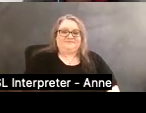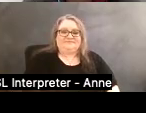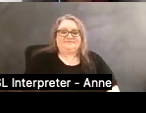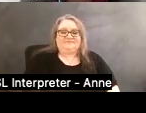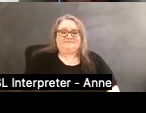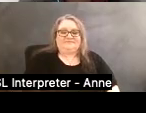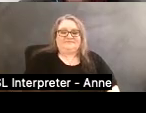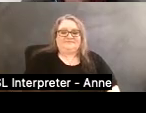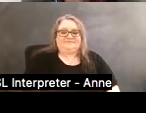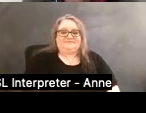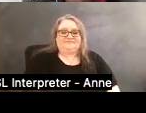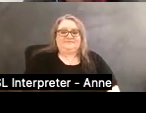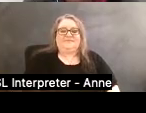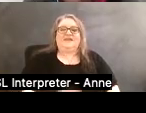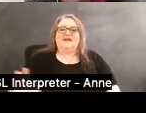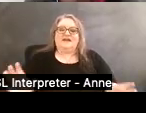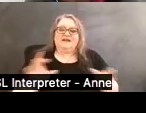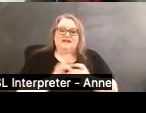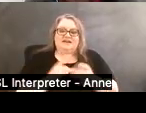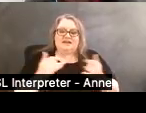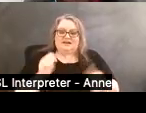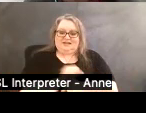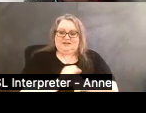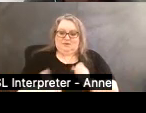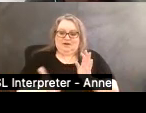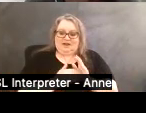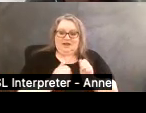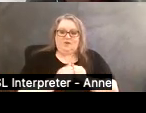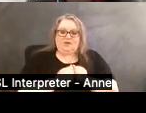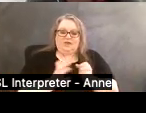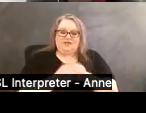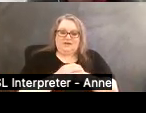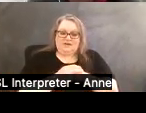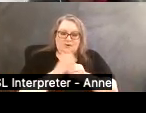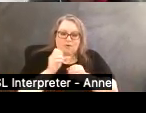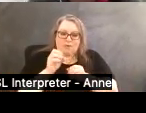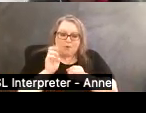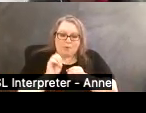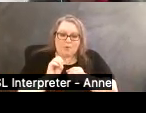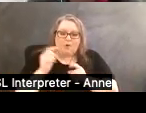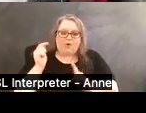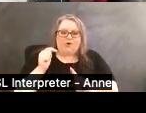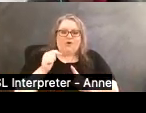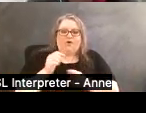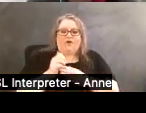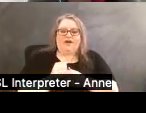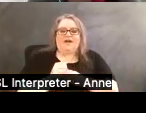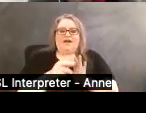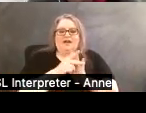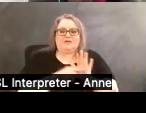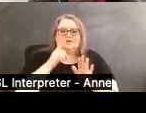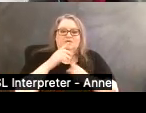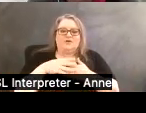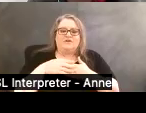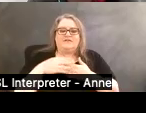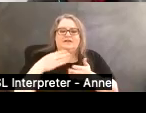And then connecting this work again to one of the core principles, guiding principles of flexible funding, which